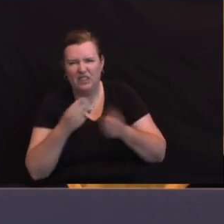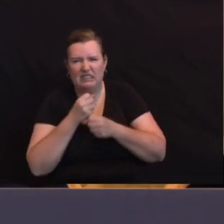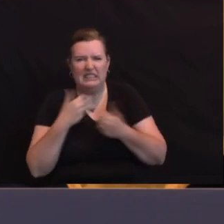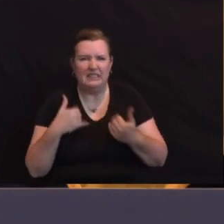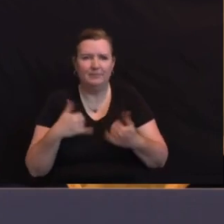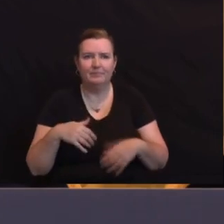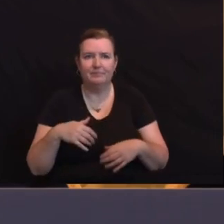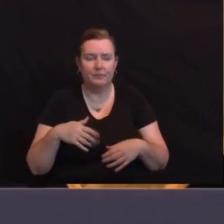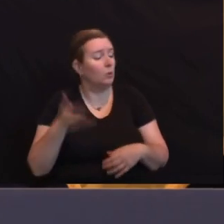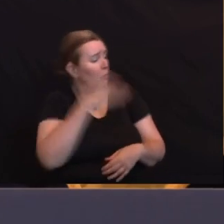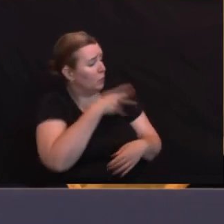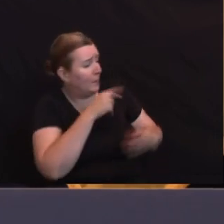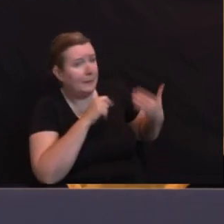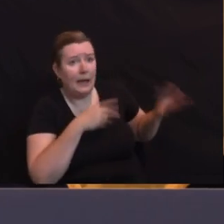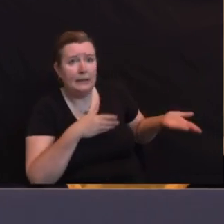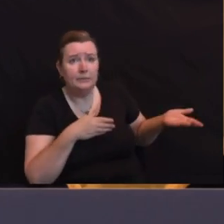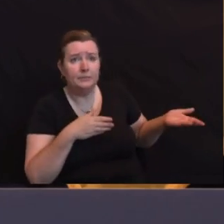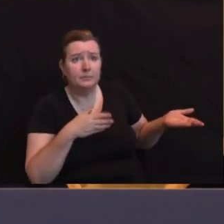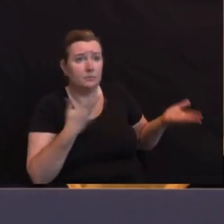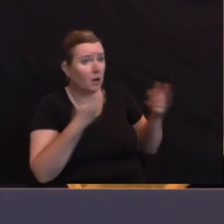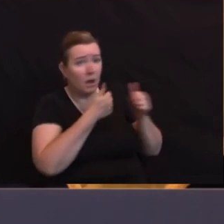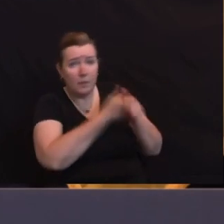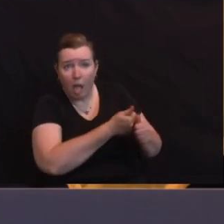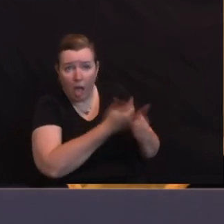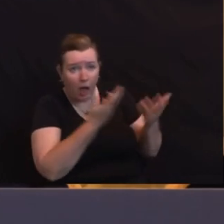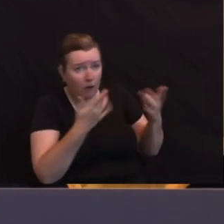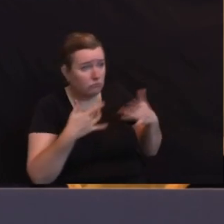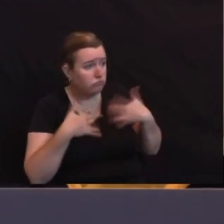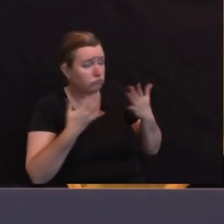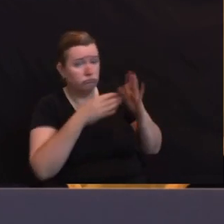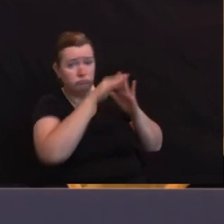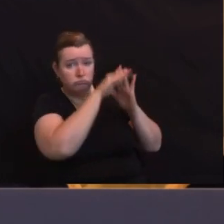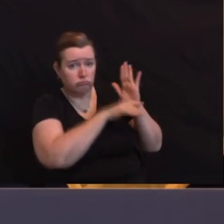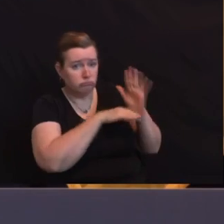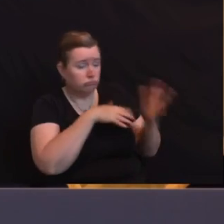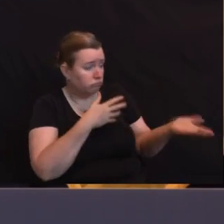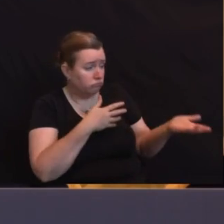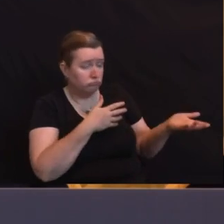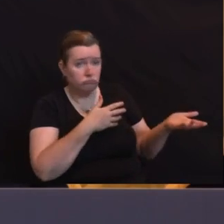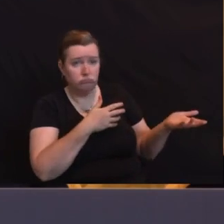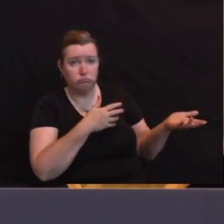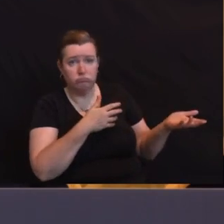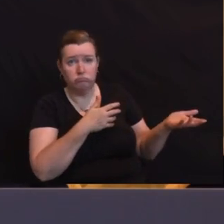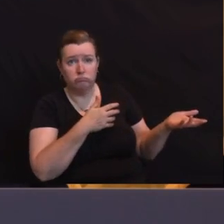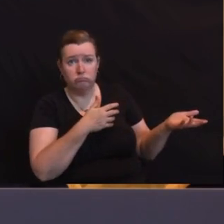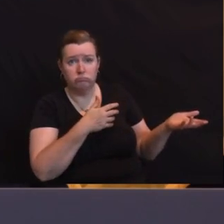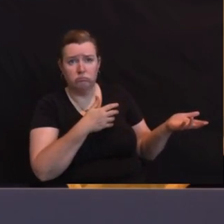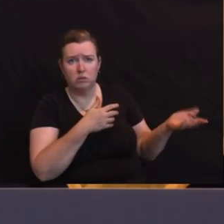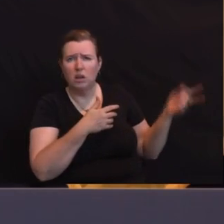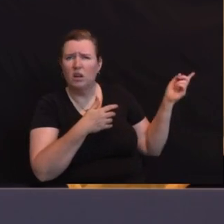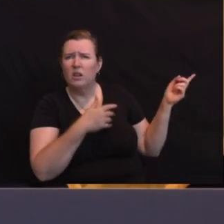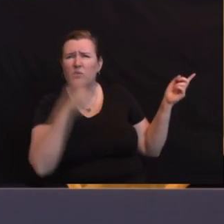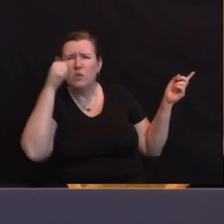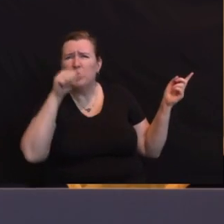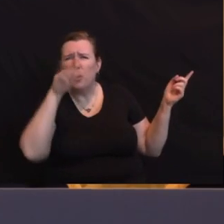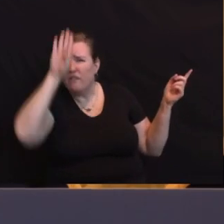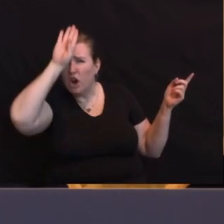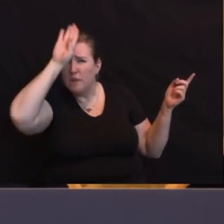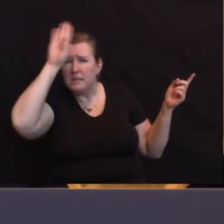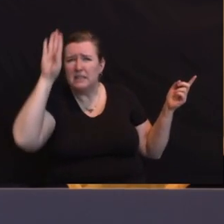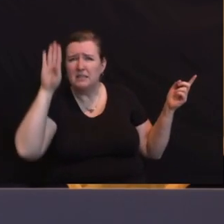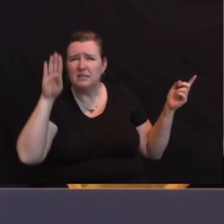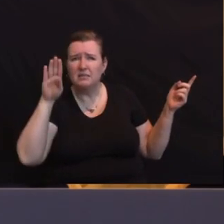obviously, we'd love to get an update on compliance on our brothers and sisters in the West Coast fighting fires. I don't know about you, but I was a